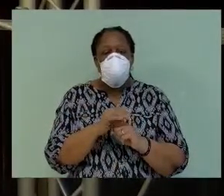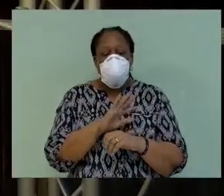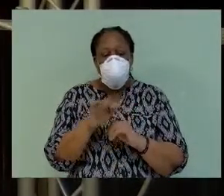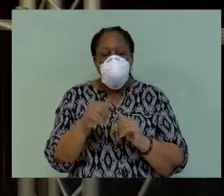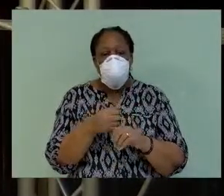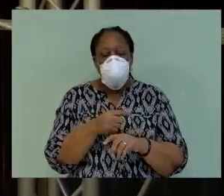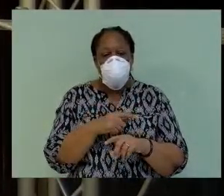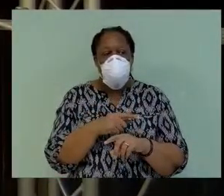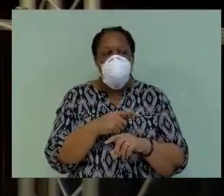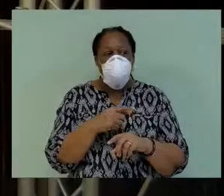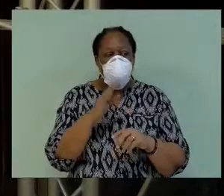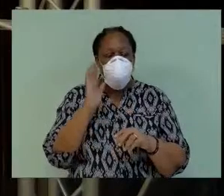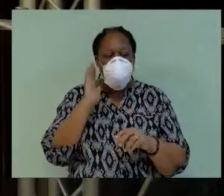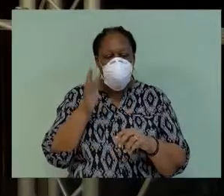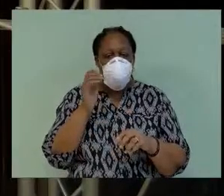urgency. Court security.